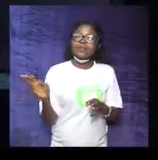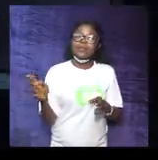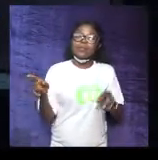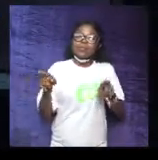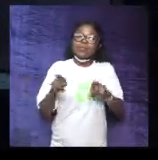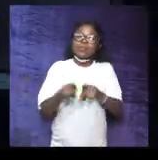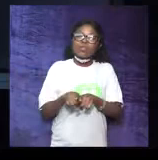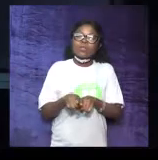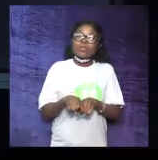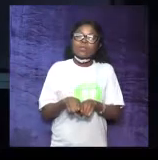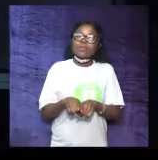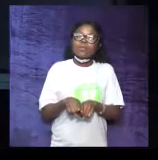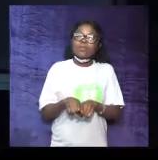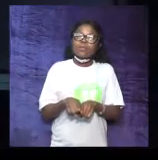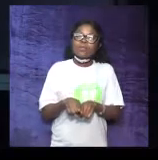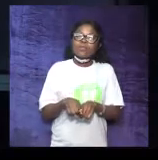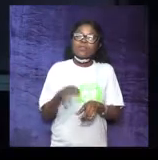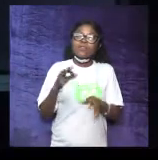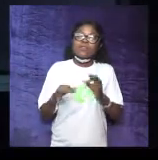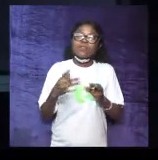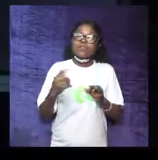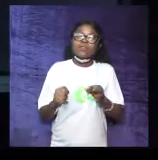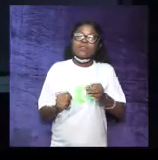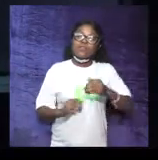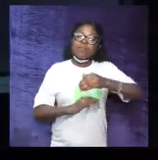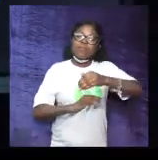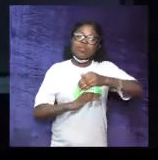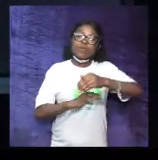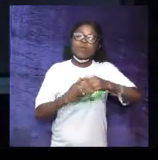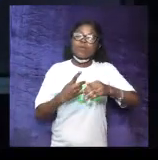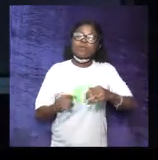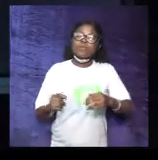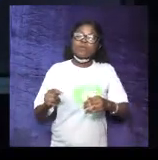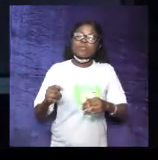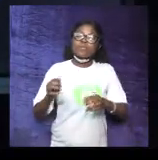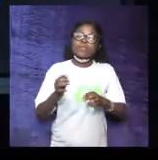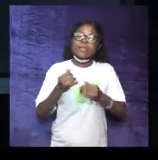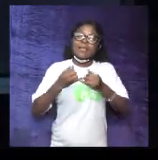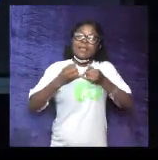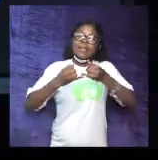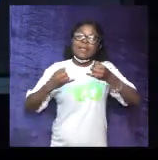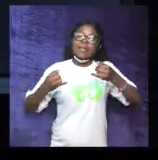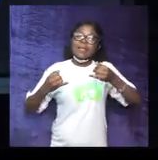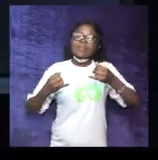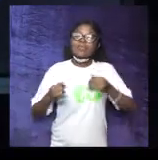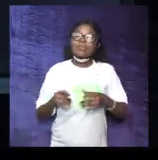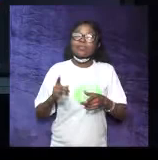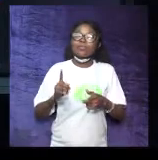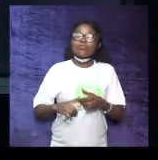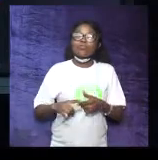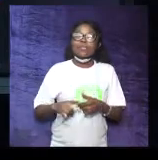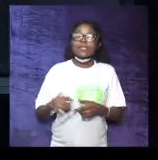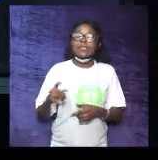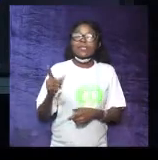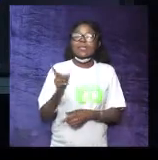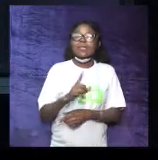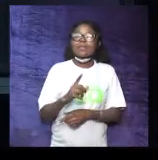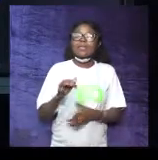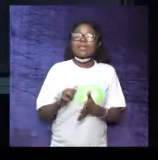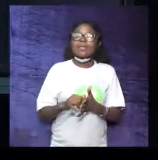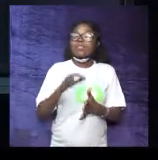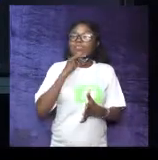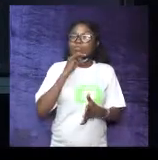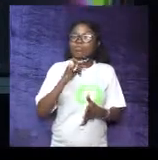corresponding. If this one is bottom of the line to the left, then it is corresponding to this one, bottom of the line to the left. That's how you